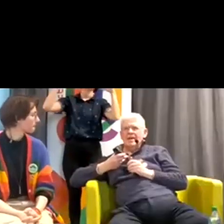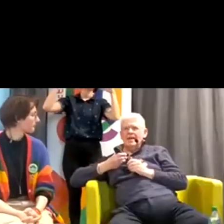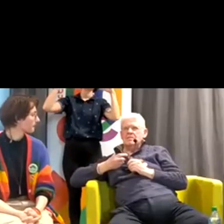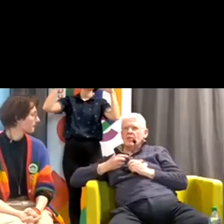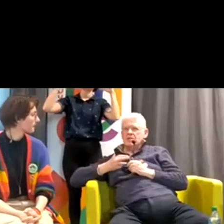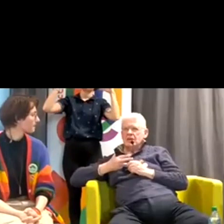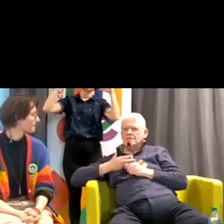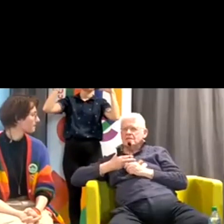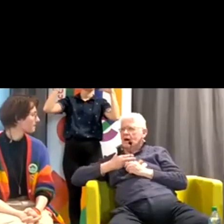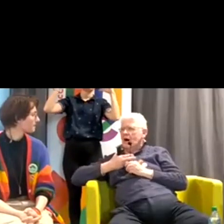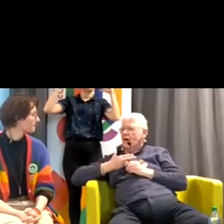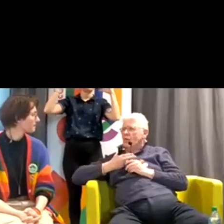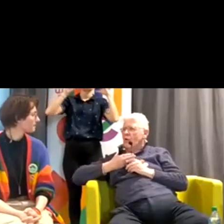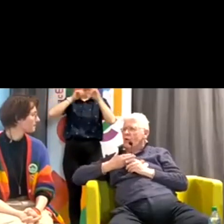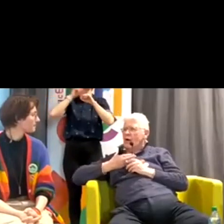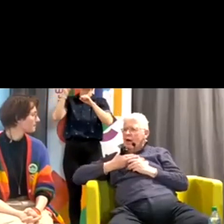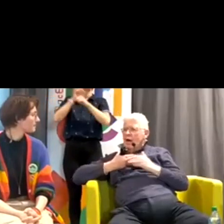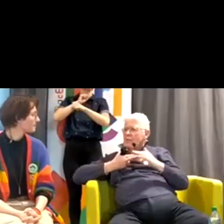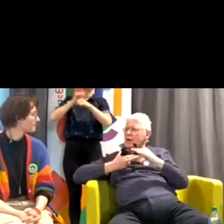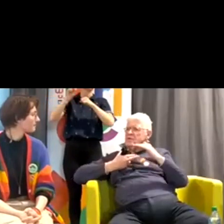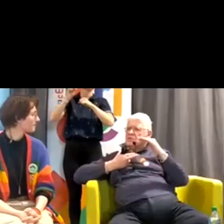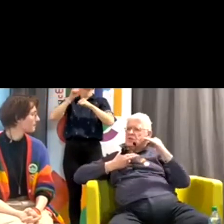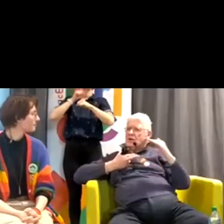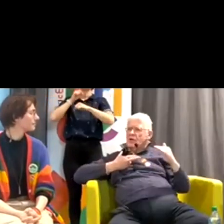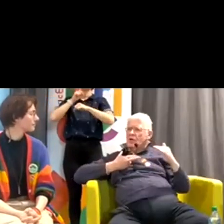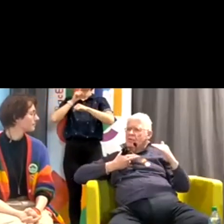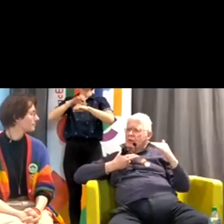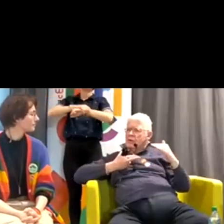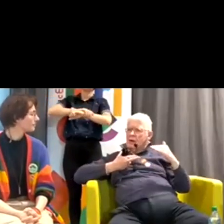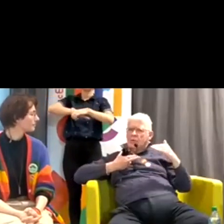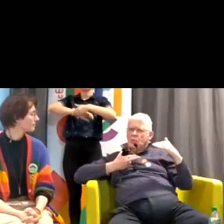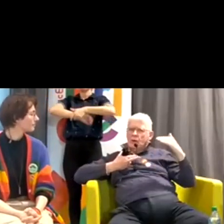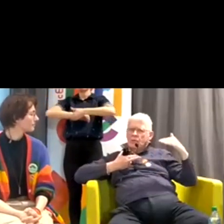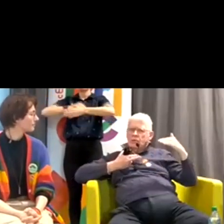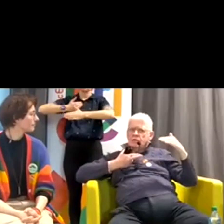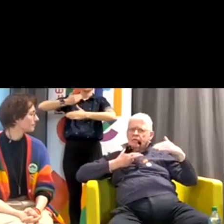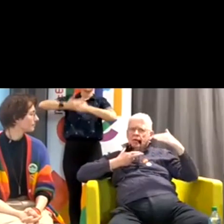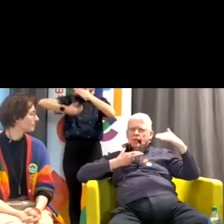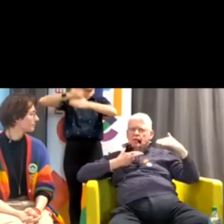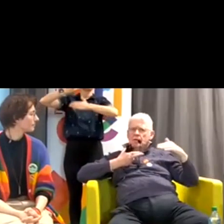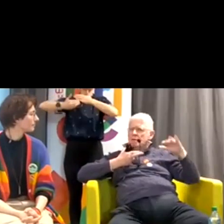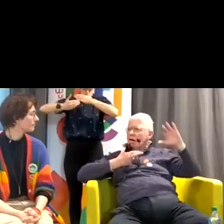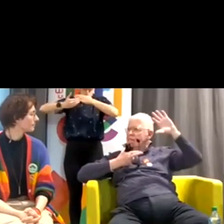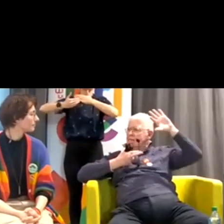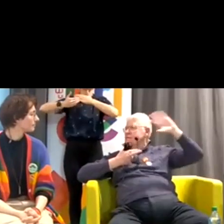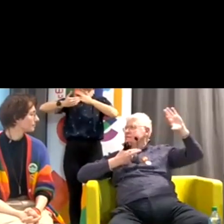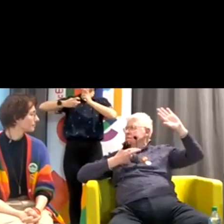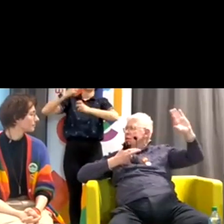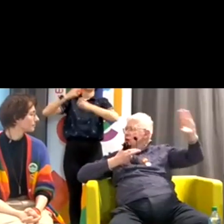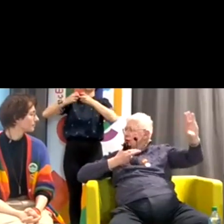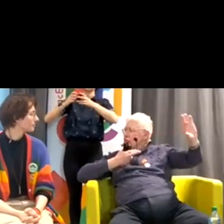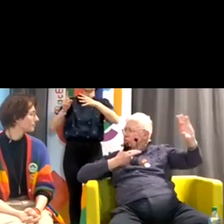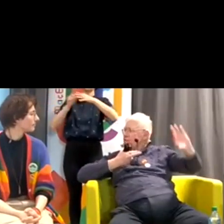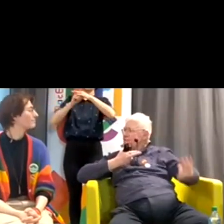yeah, it's a process, a long process, starting off at a time. And one of the difficulties of